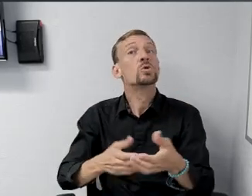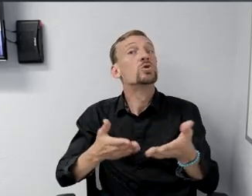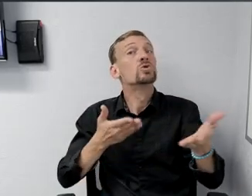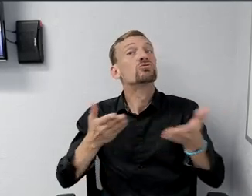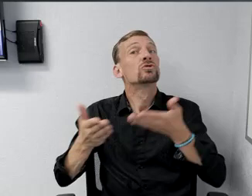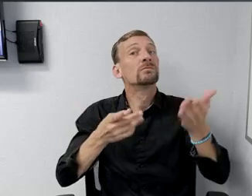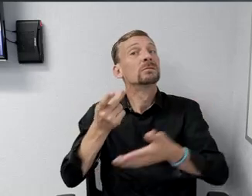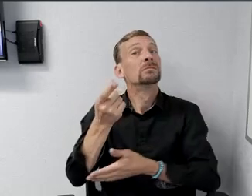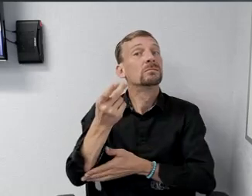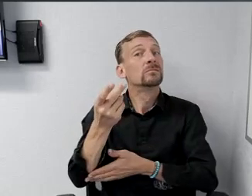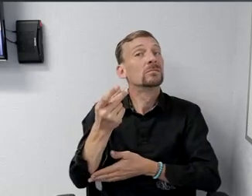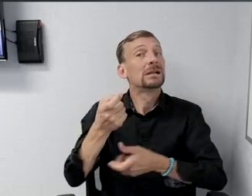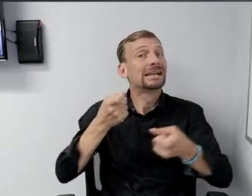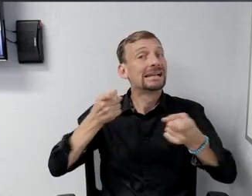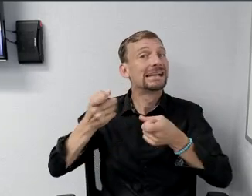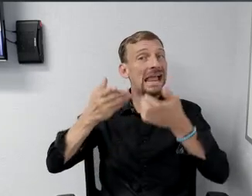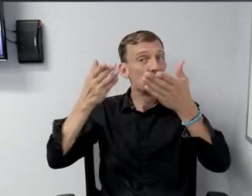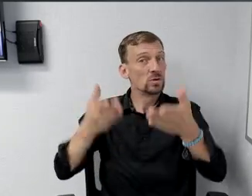dog handlers?